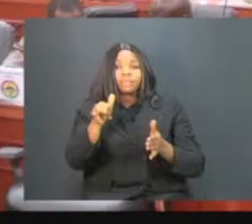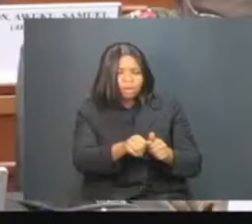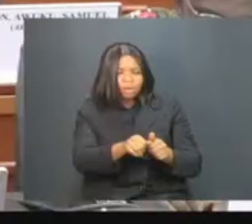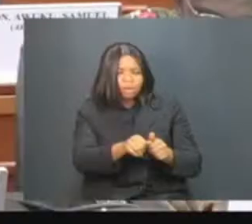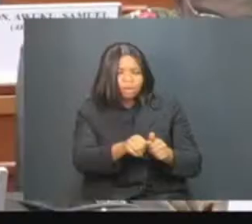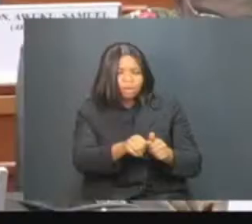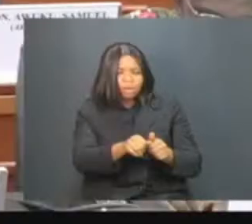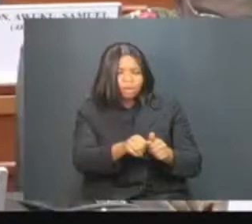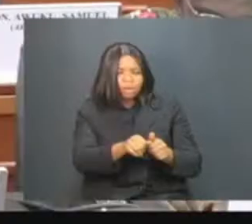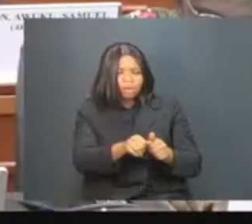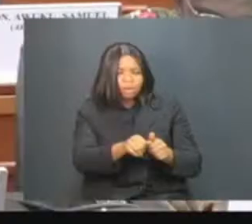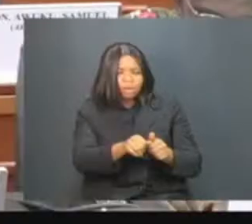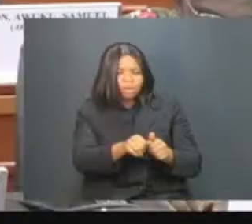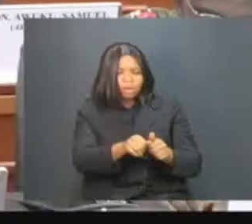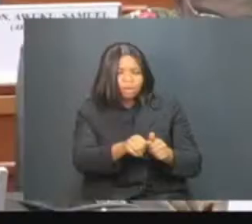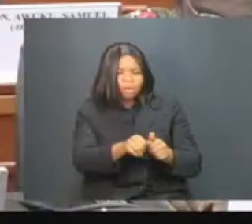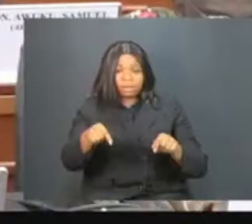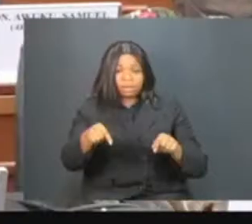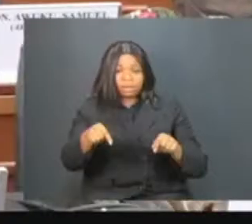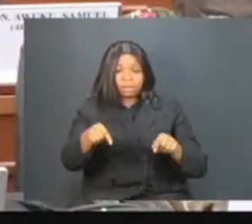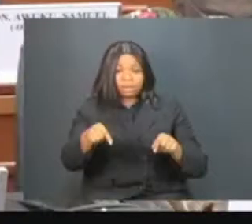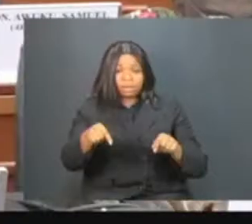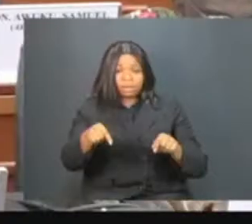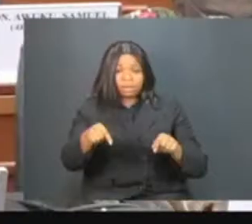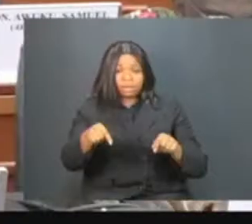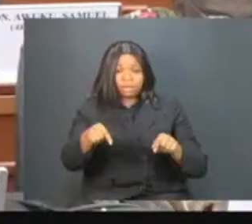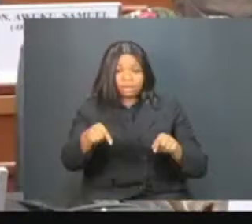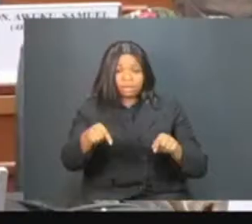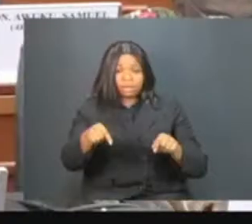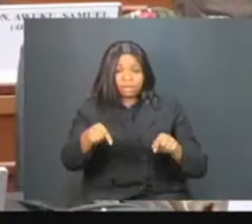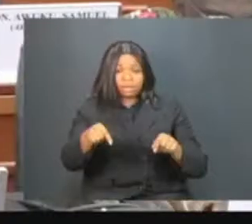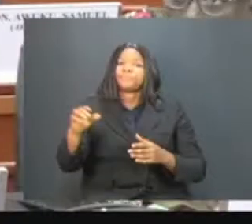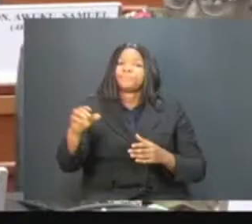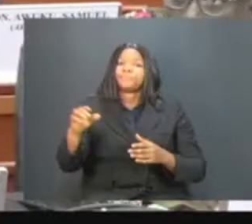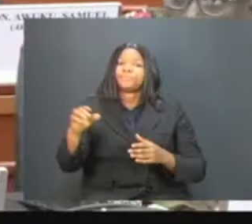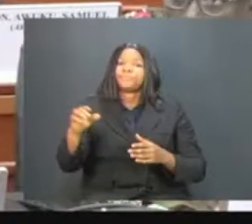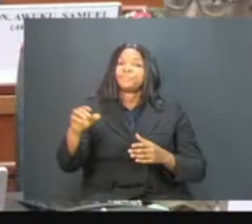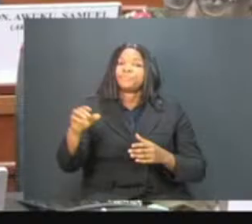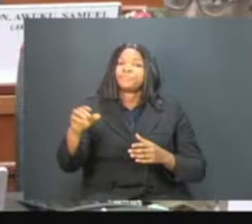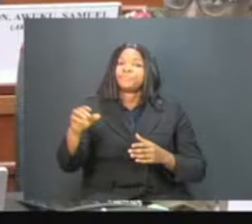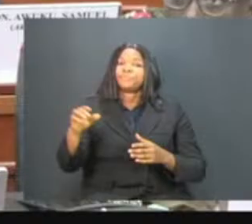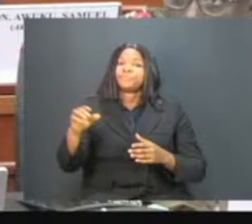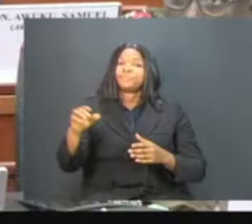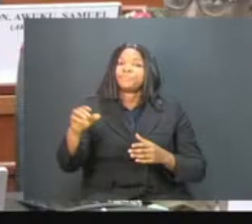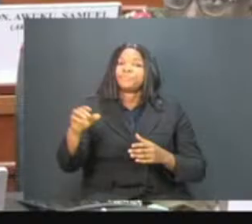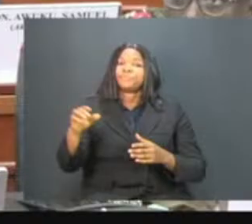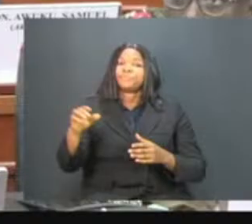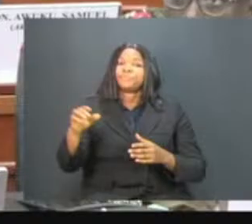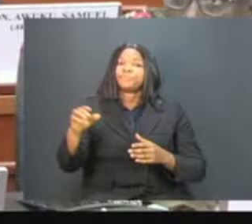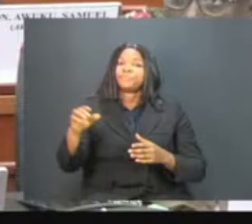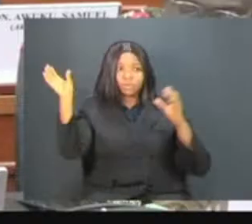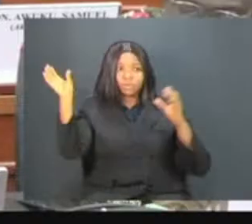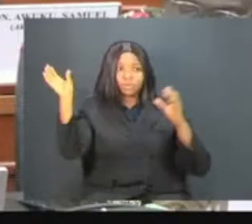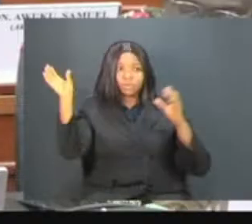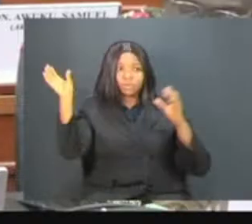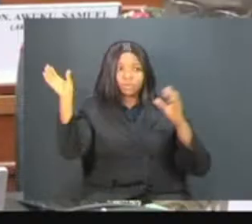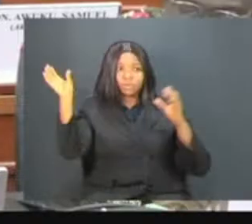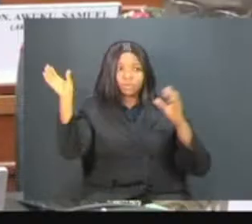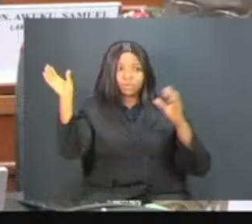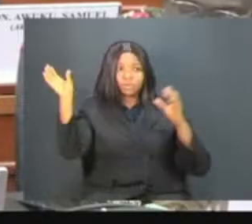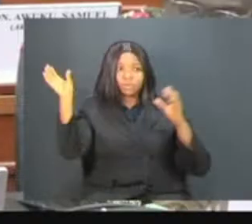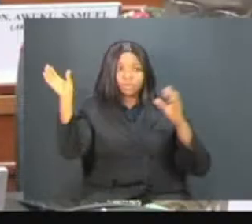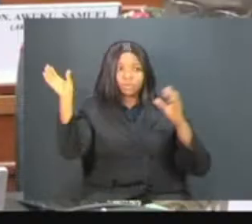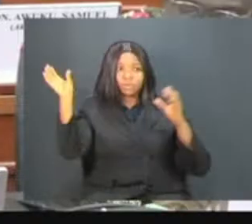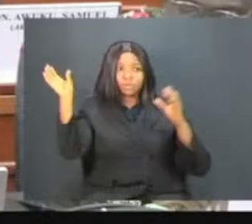The Speaker, in here in Ghana, during stress, and those who operate within the hospitality industry, Mr.